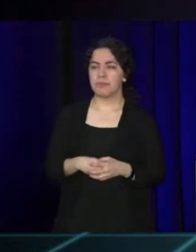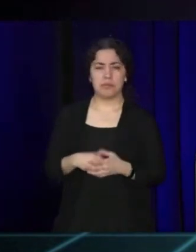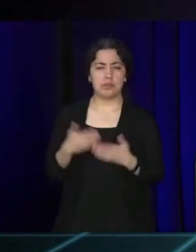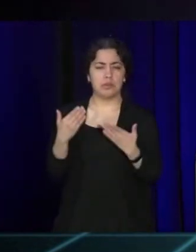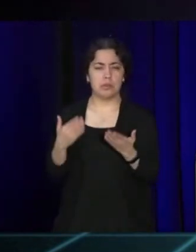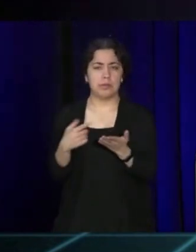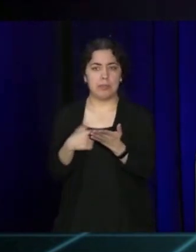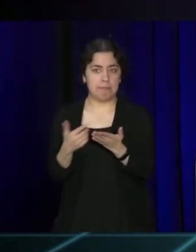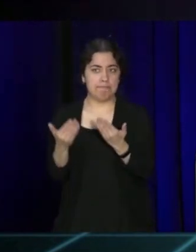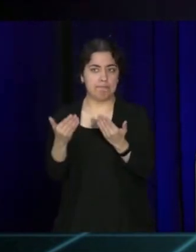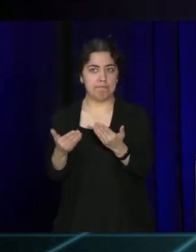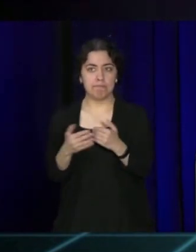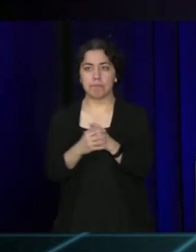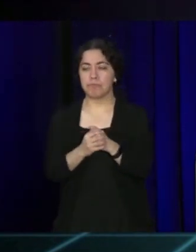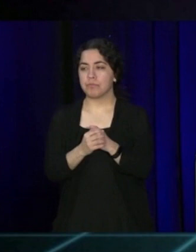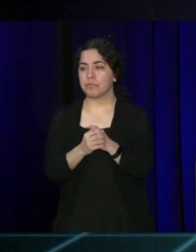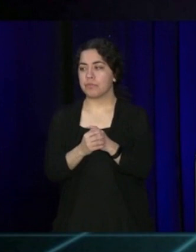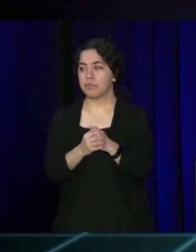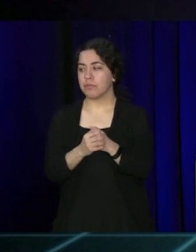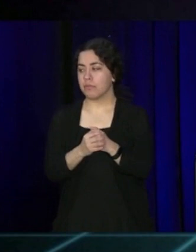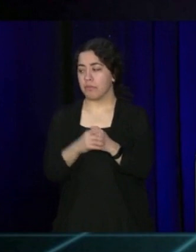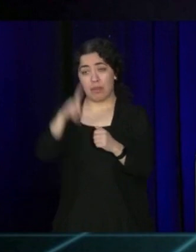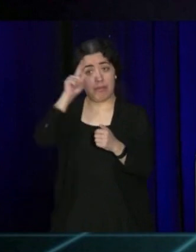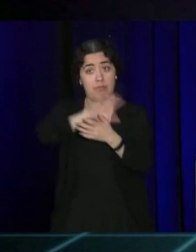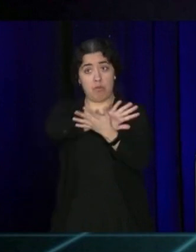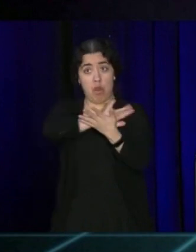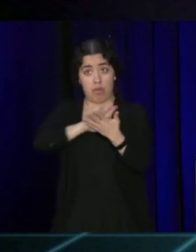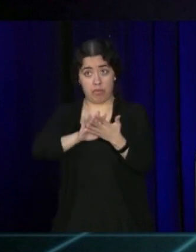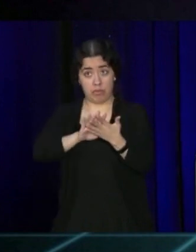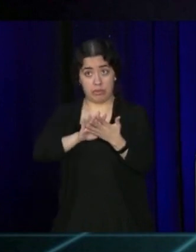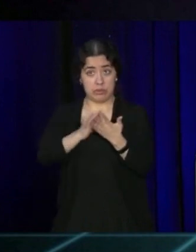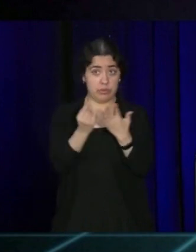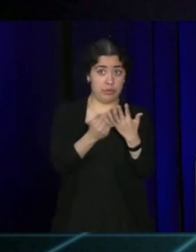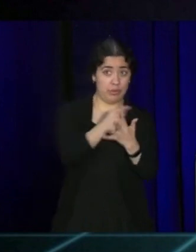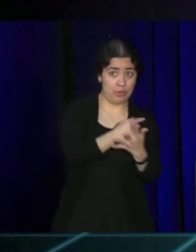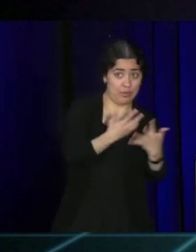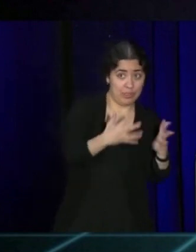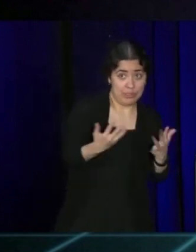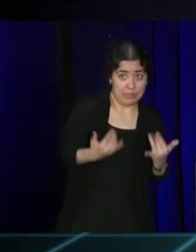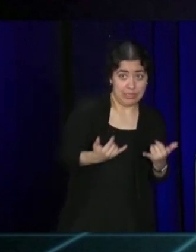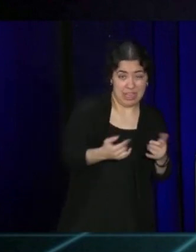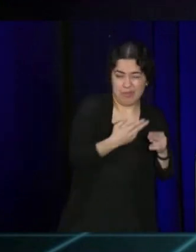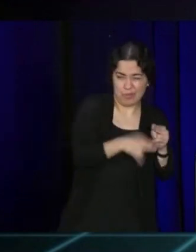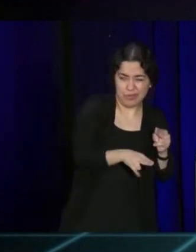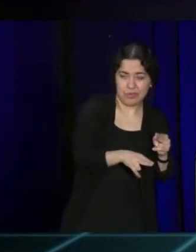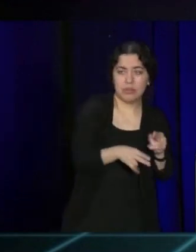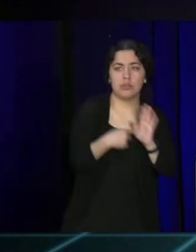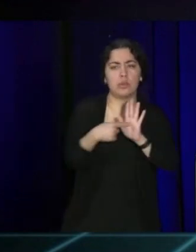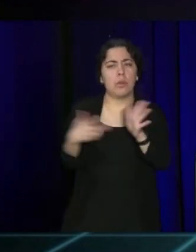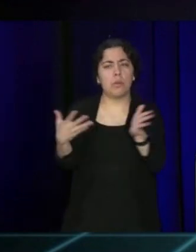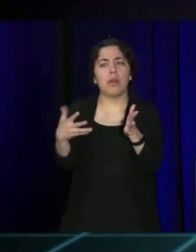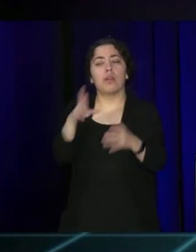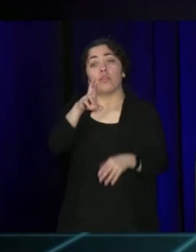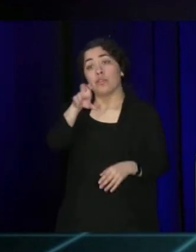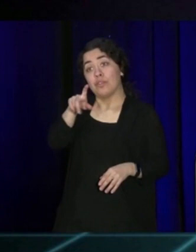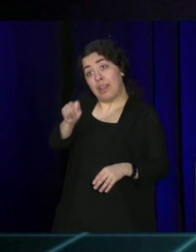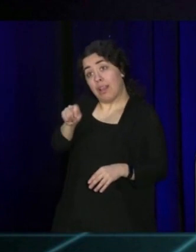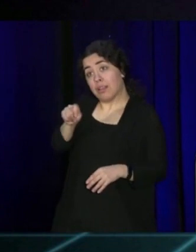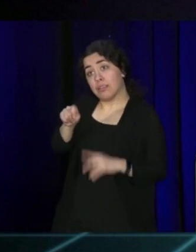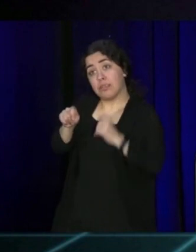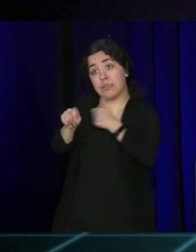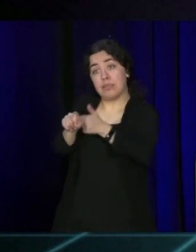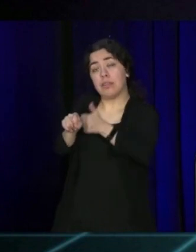think that all of these things we briefly covered today show that React kind of acts as an agent that